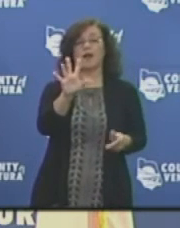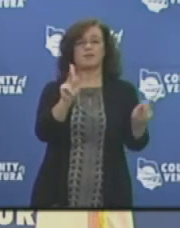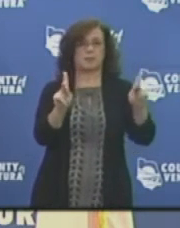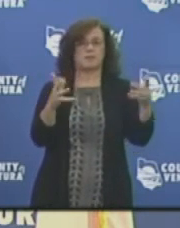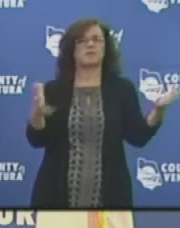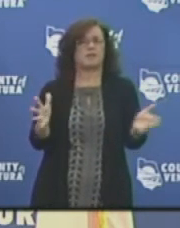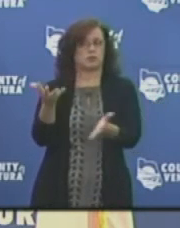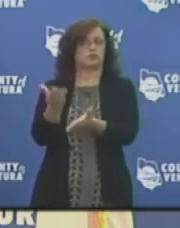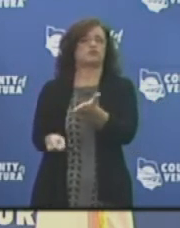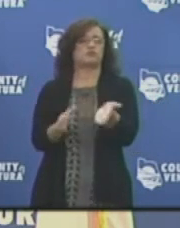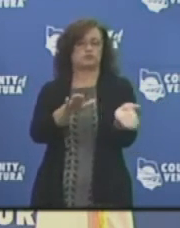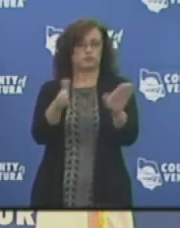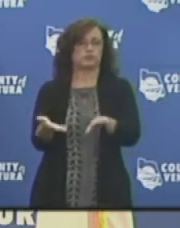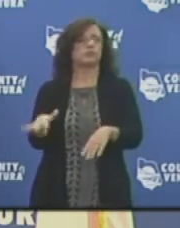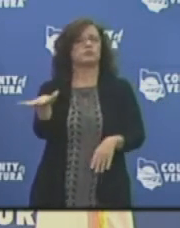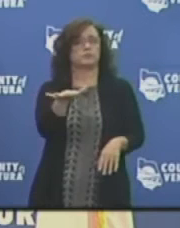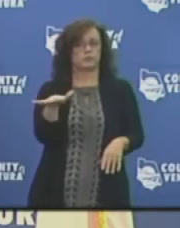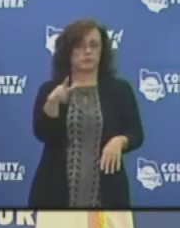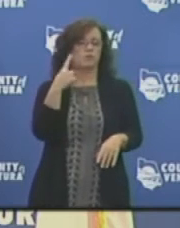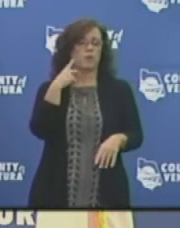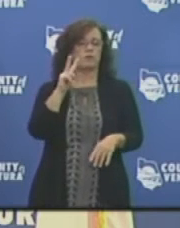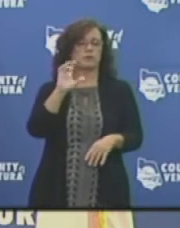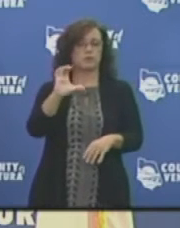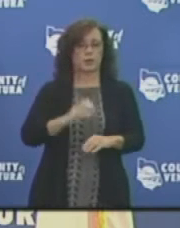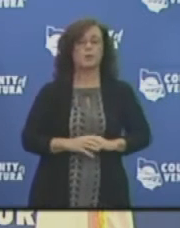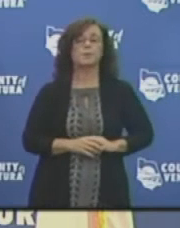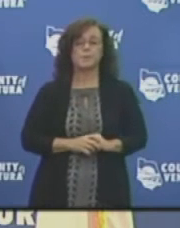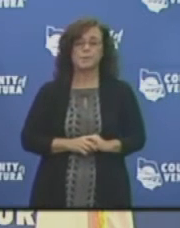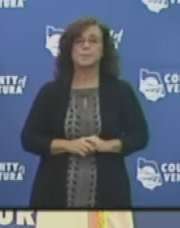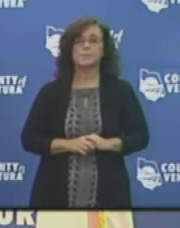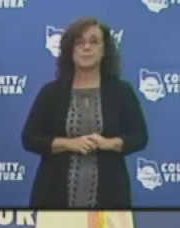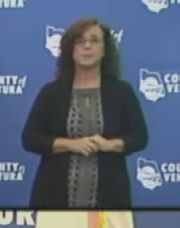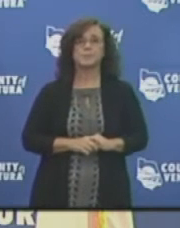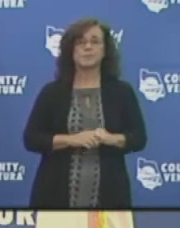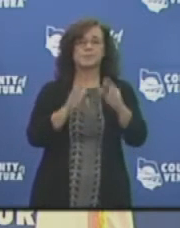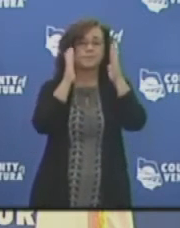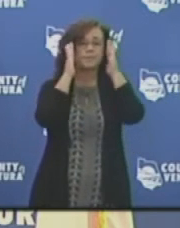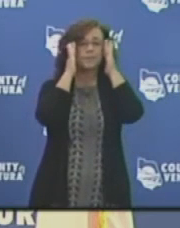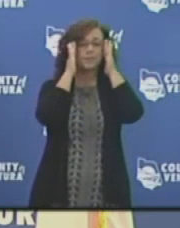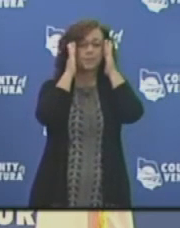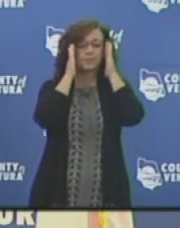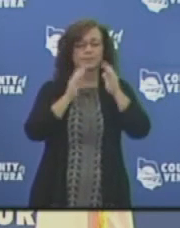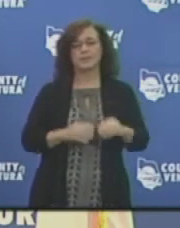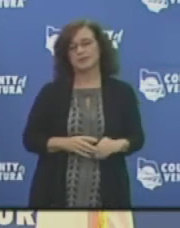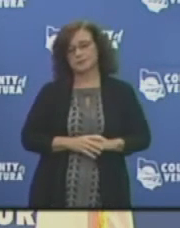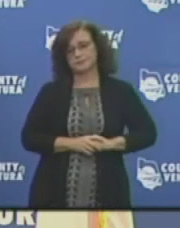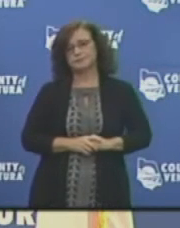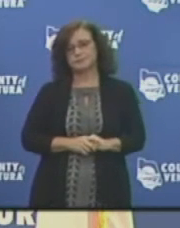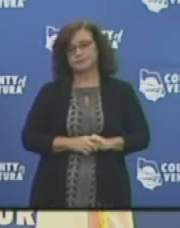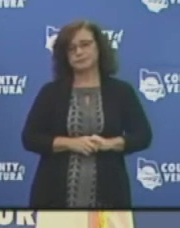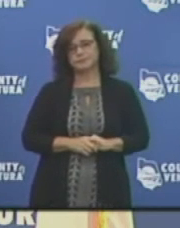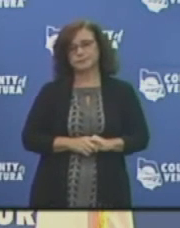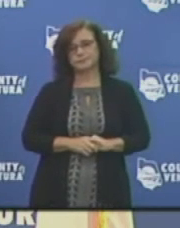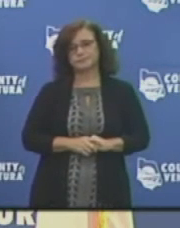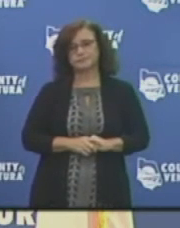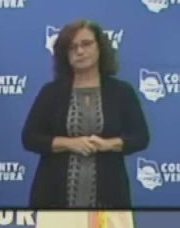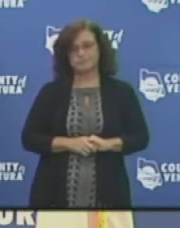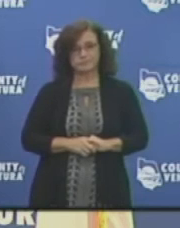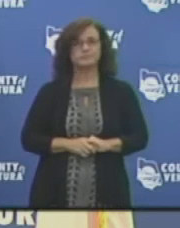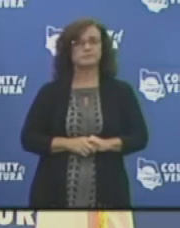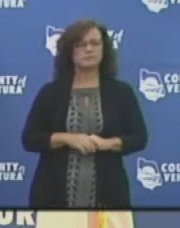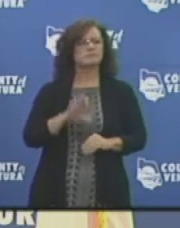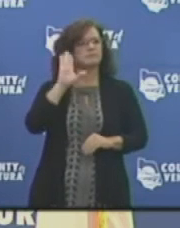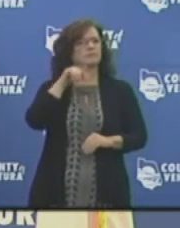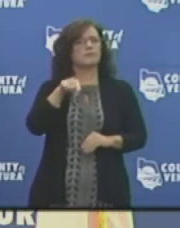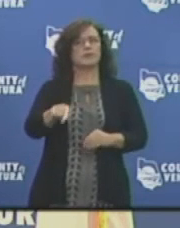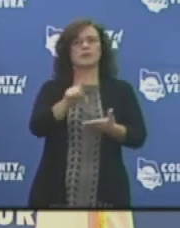now due to COVID in our county. I want to talk to you for a moment, it's Thanksgiving, about the